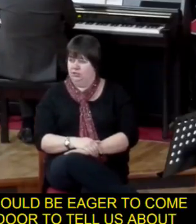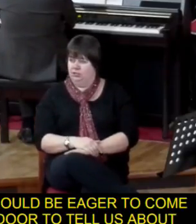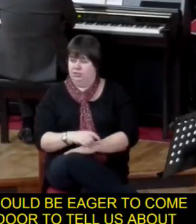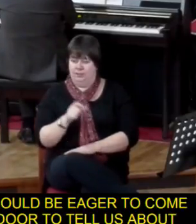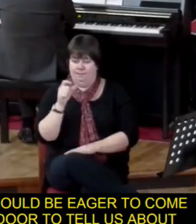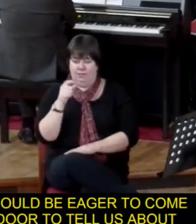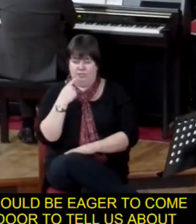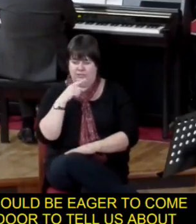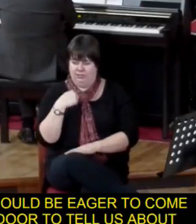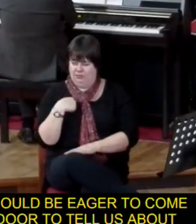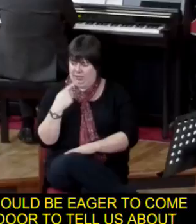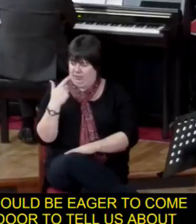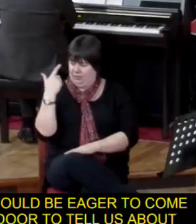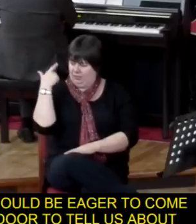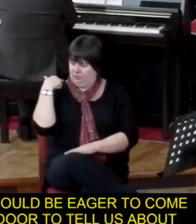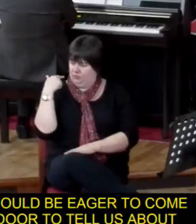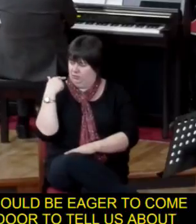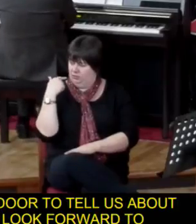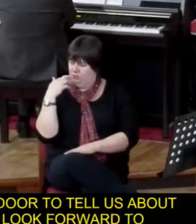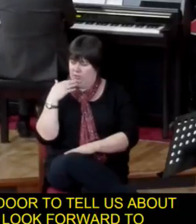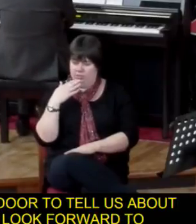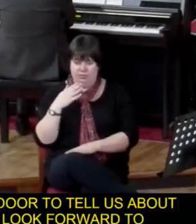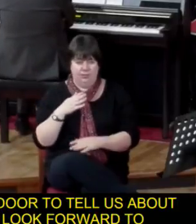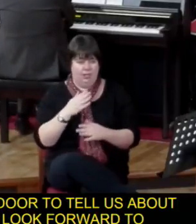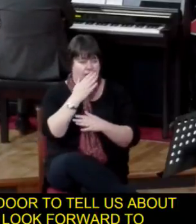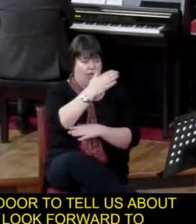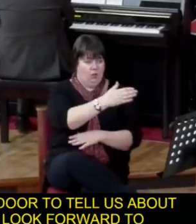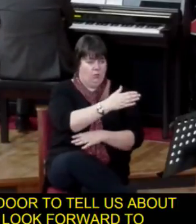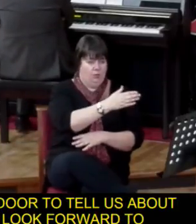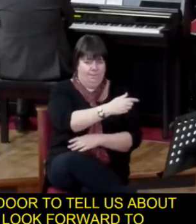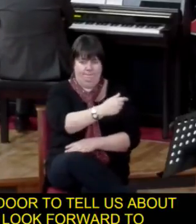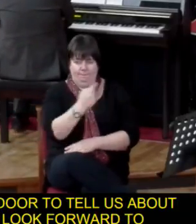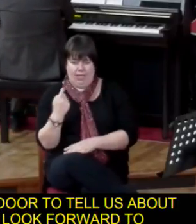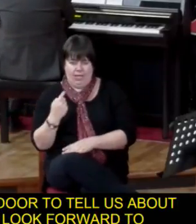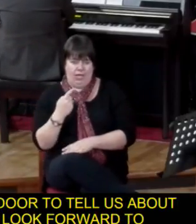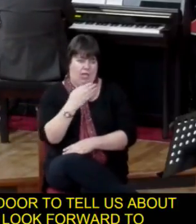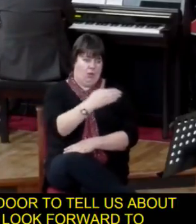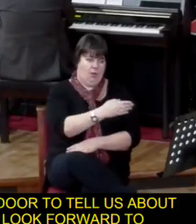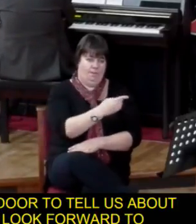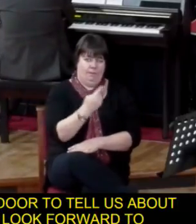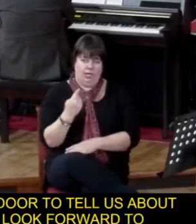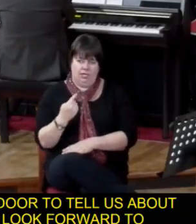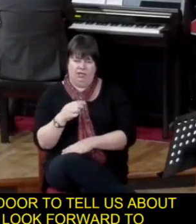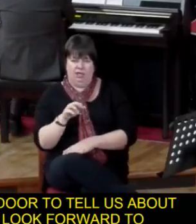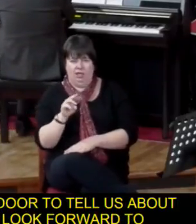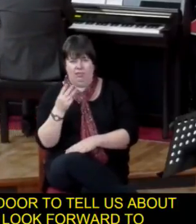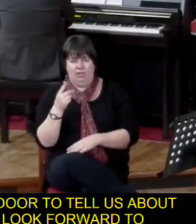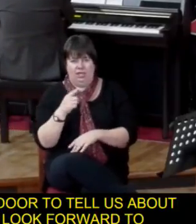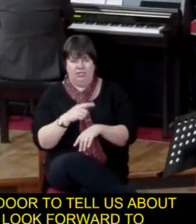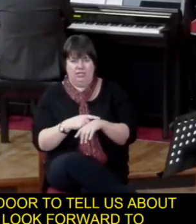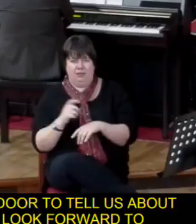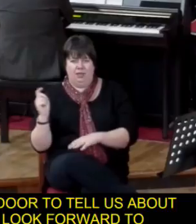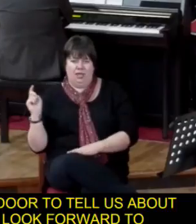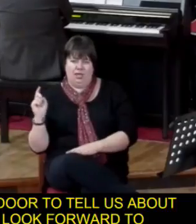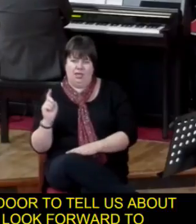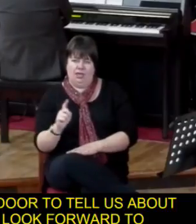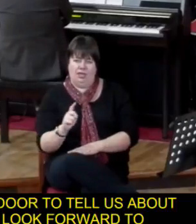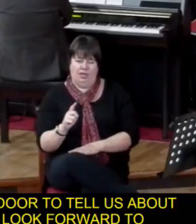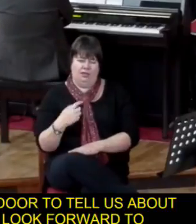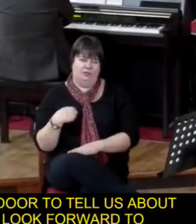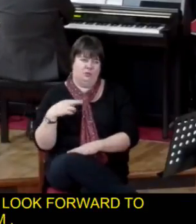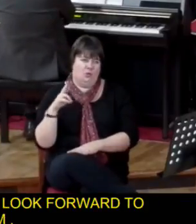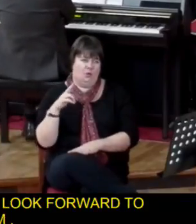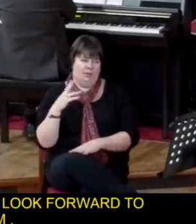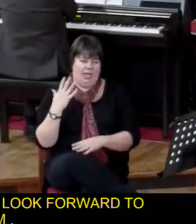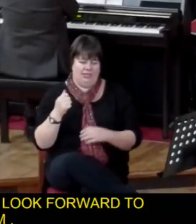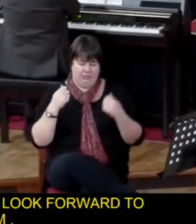me last week when I came back in for the third time, when you went out, I was just hoping that you'd a simit on under that